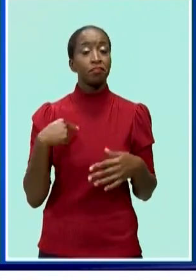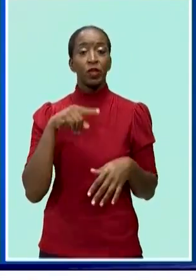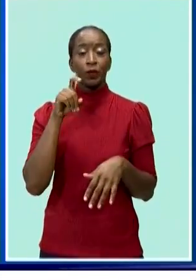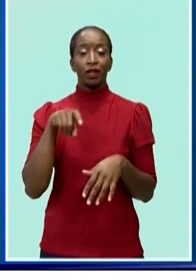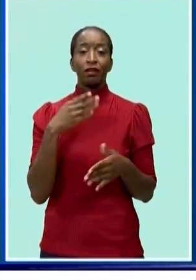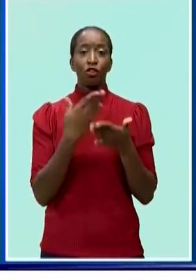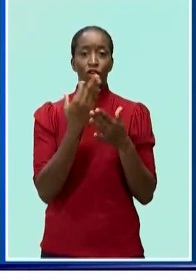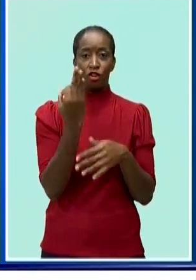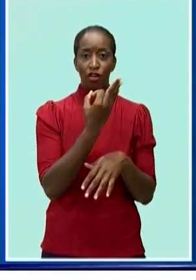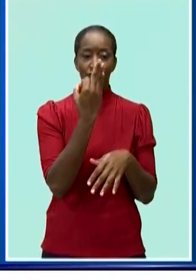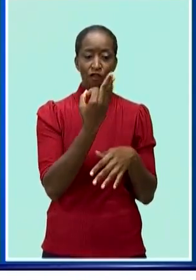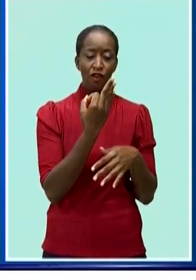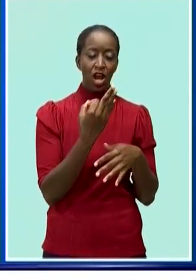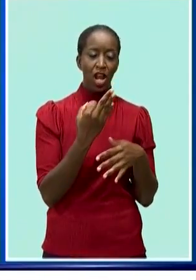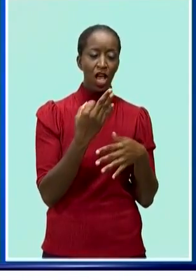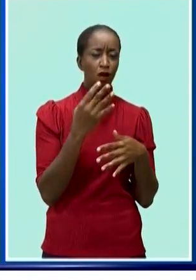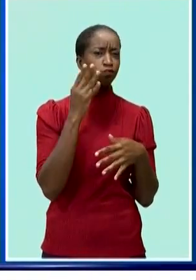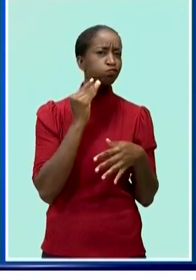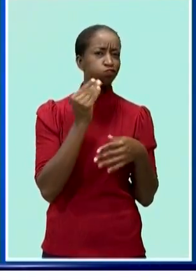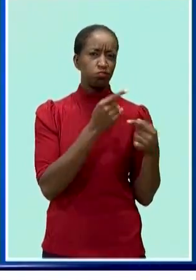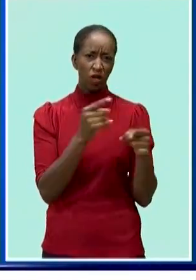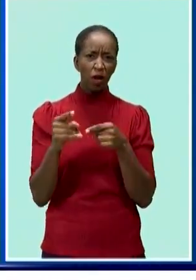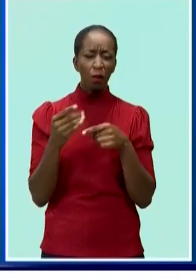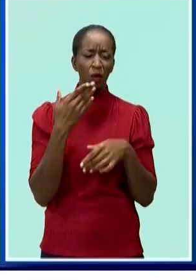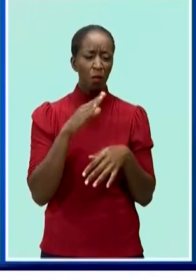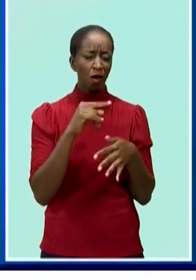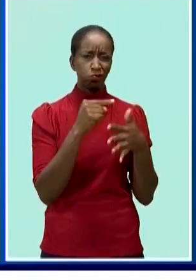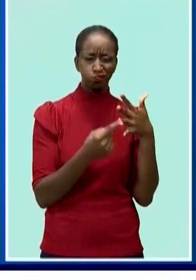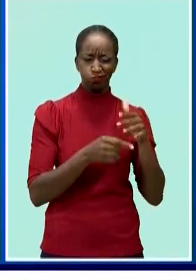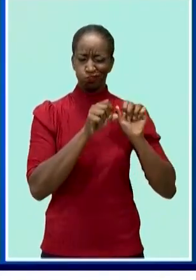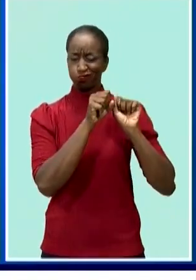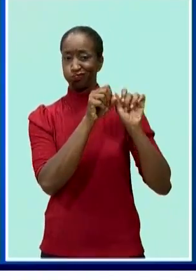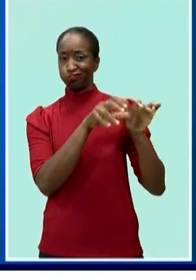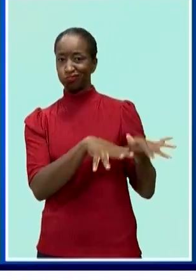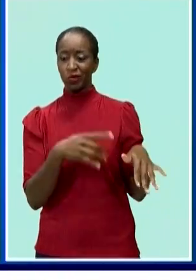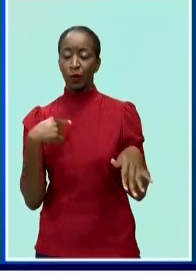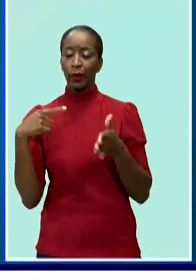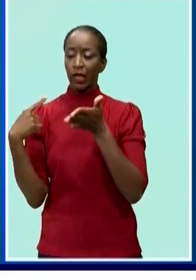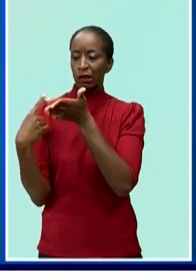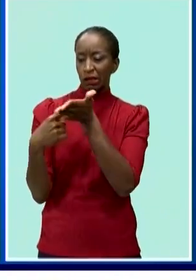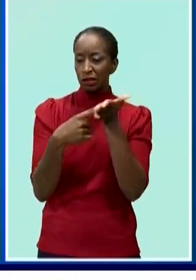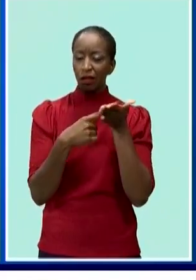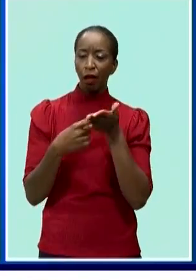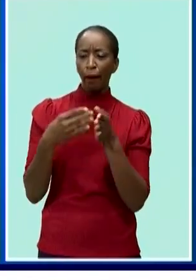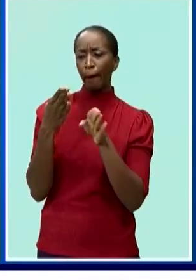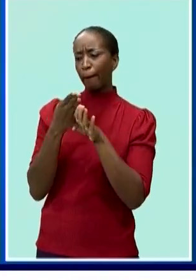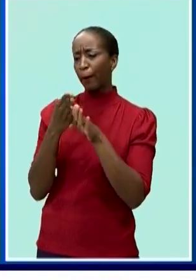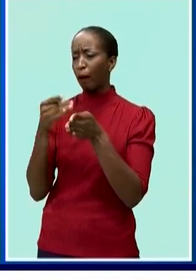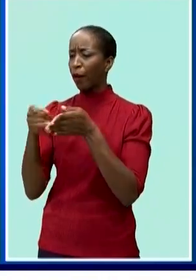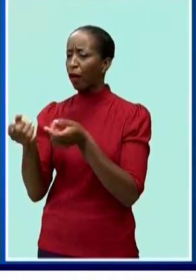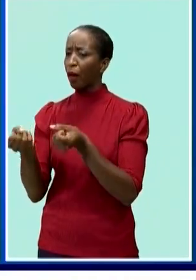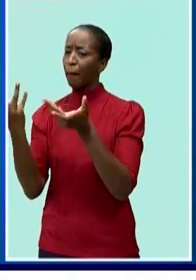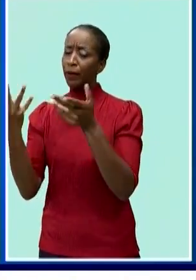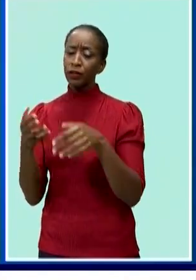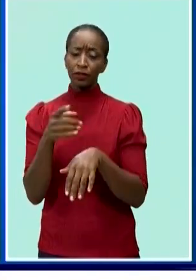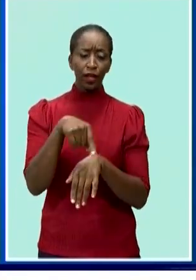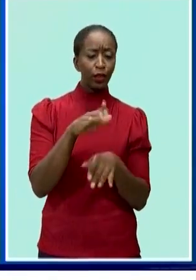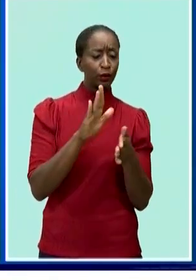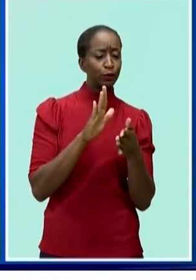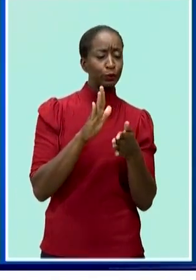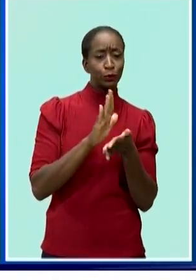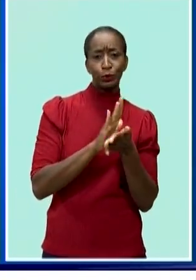and struggle with each other. We struggle over bus fares, we struggle over what should be called, what should be the price to move